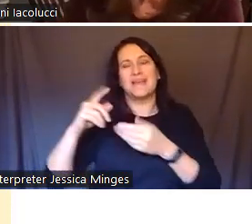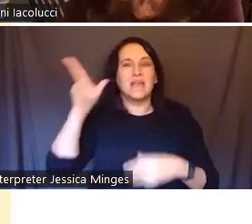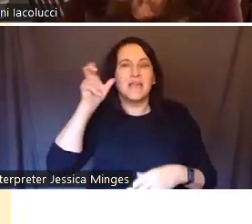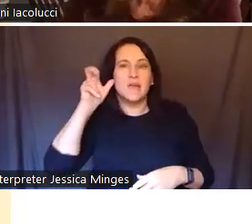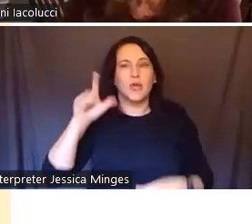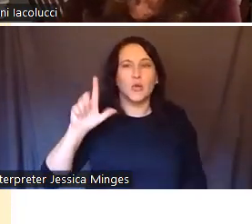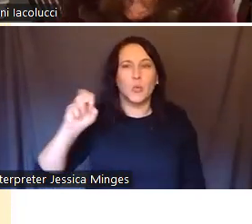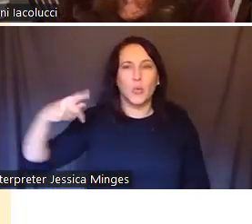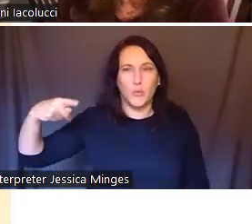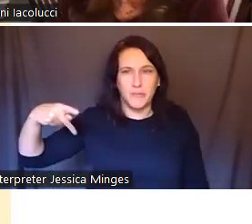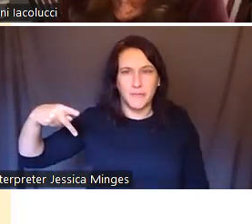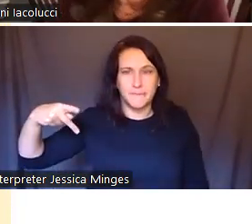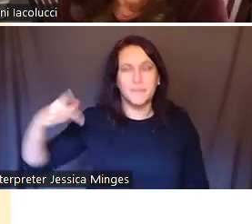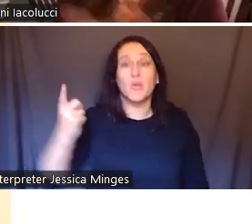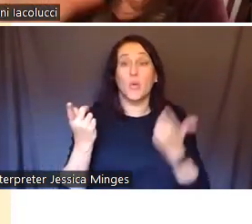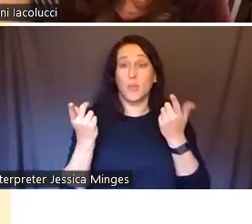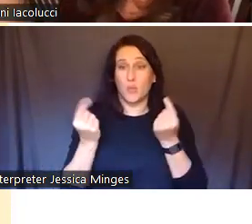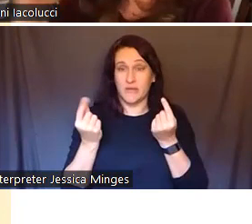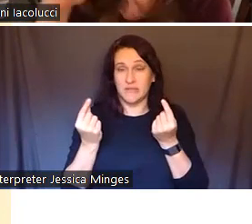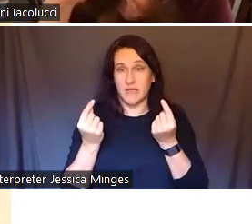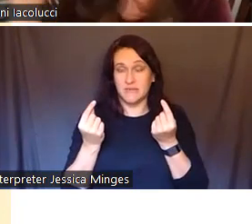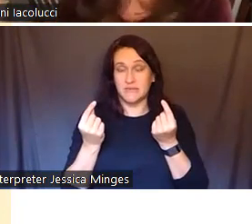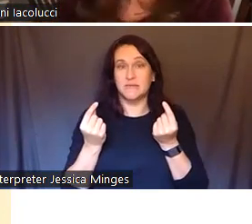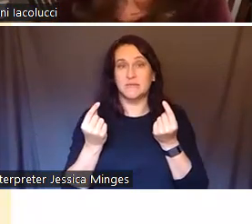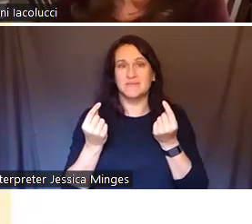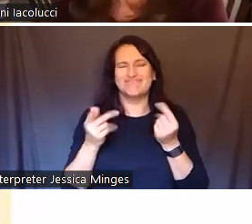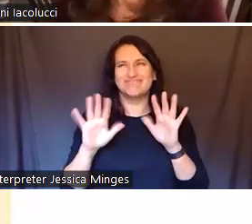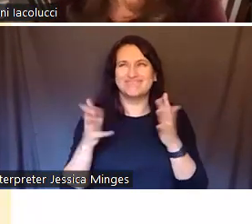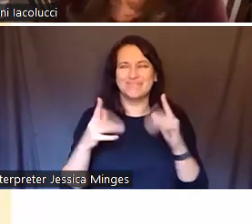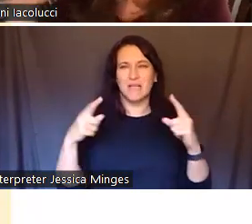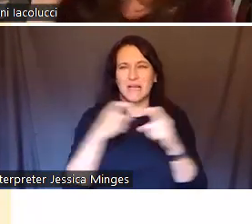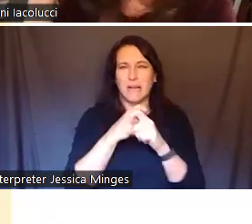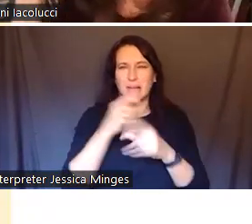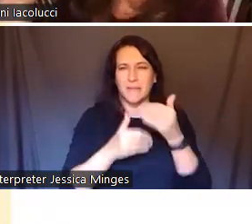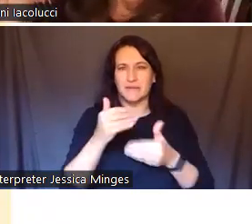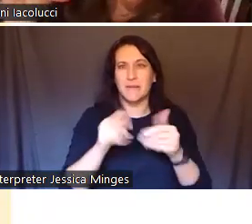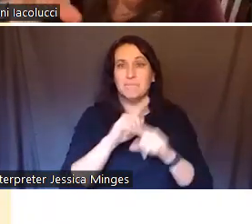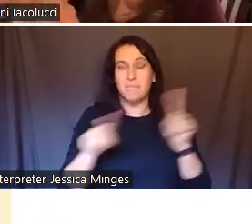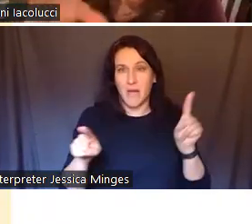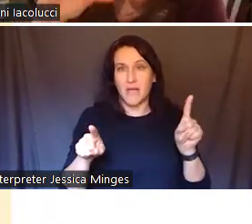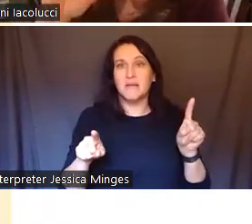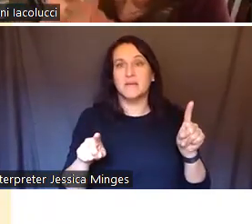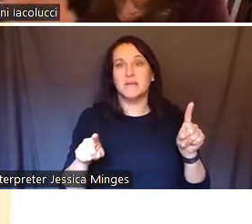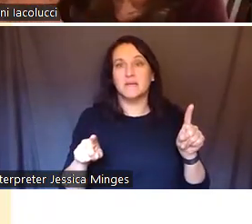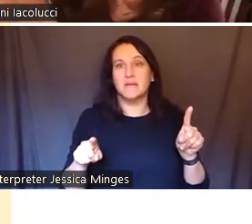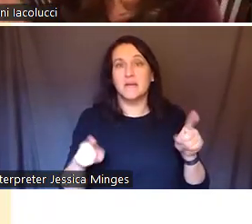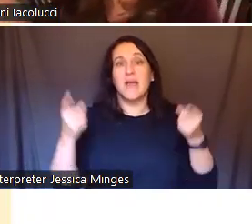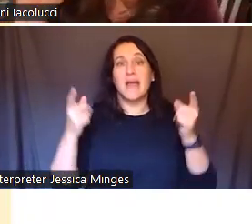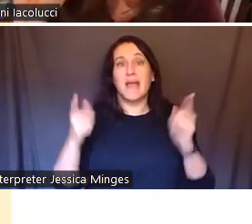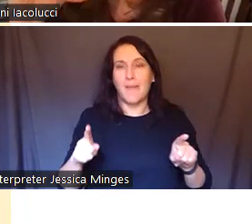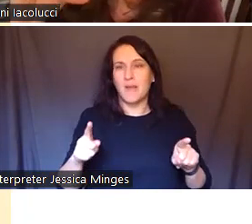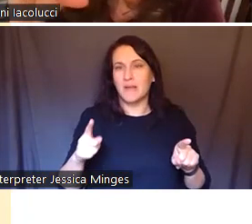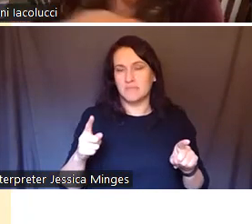And what that does is, it's kind of a complicated process, but there is a sound